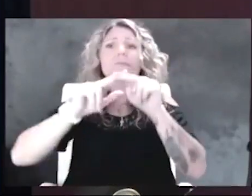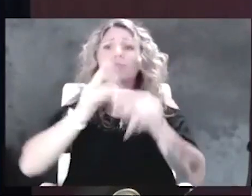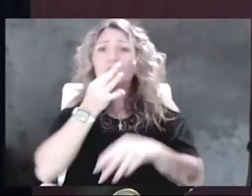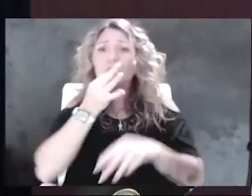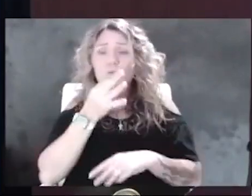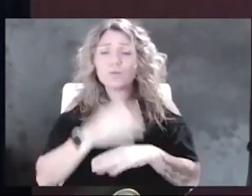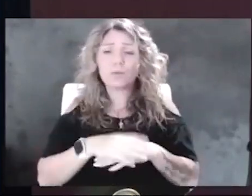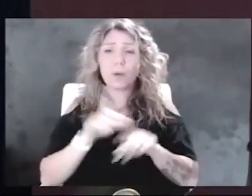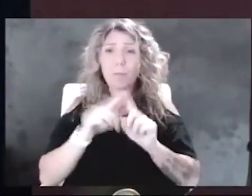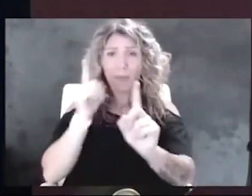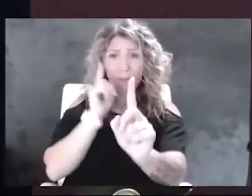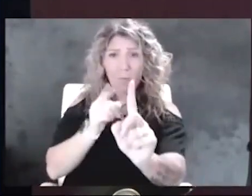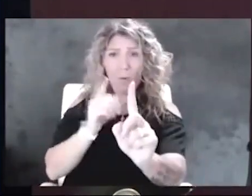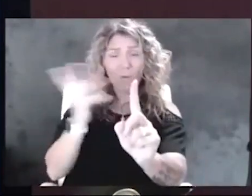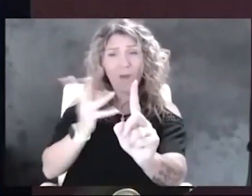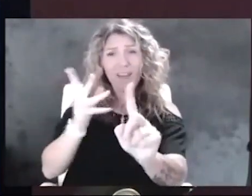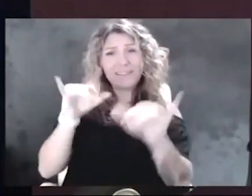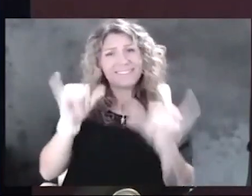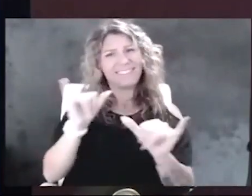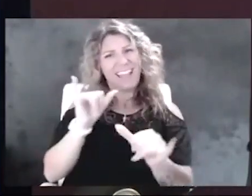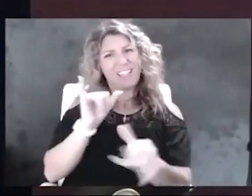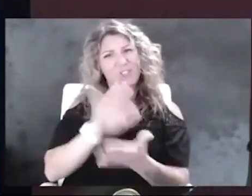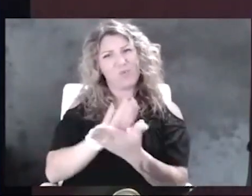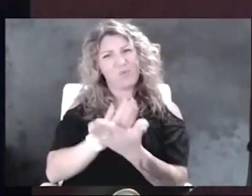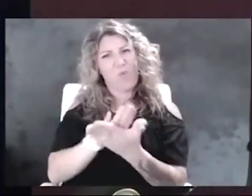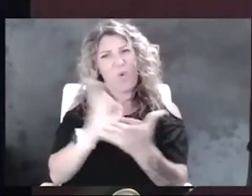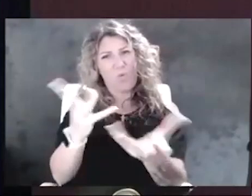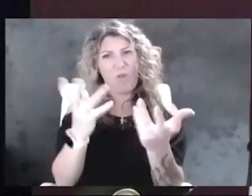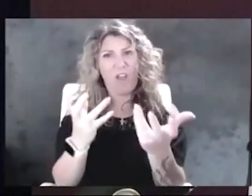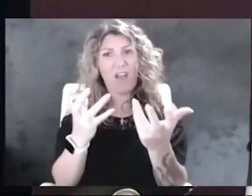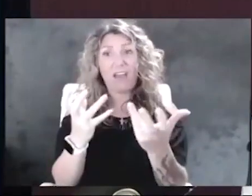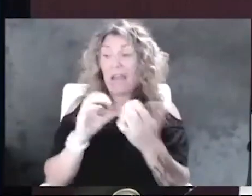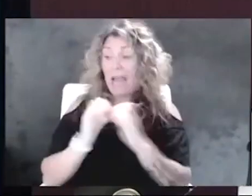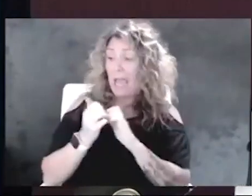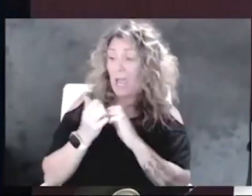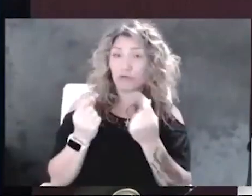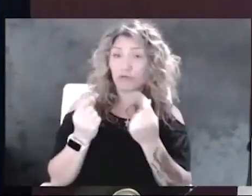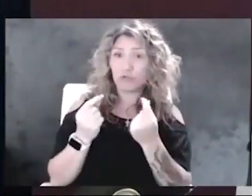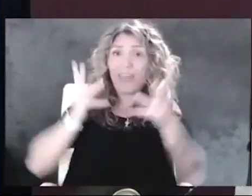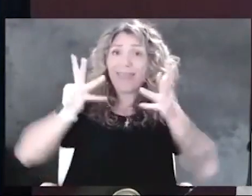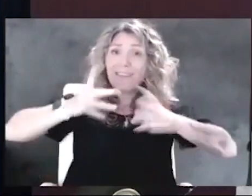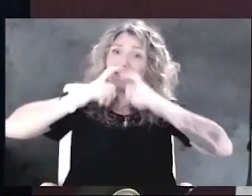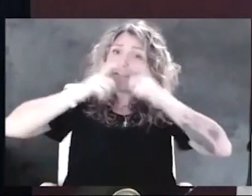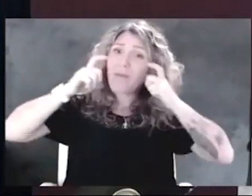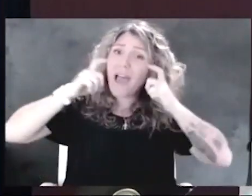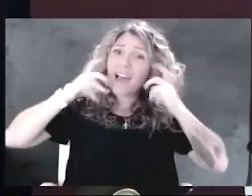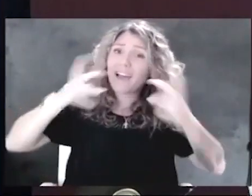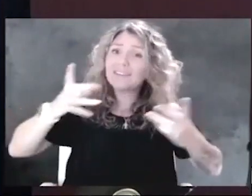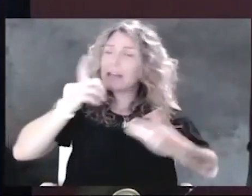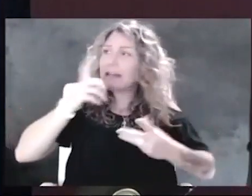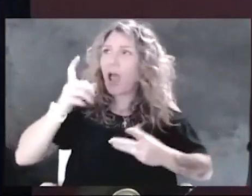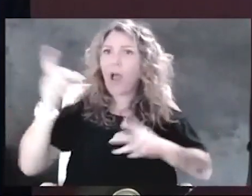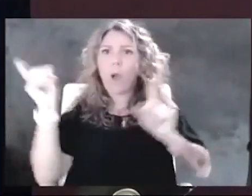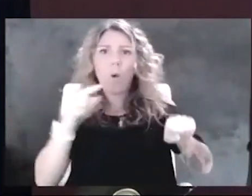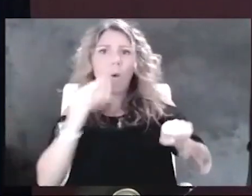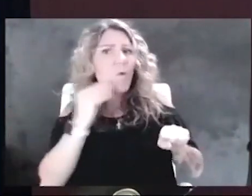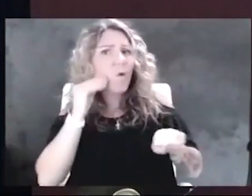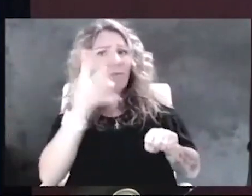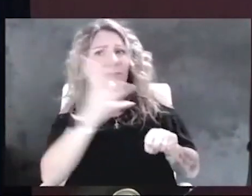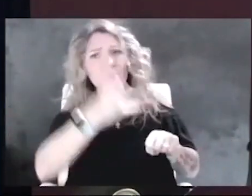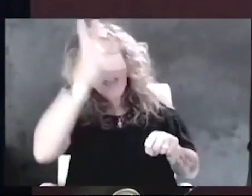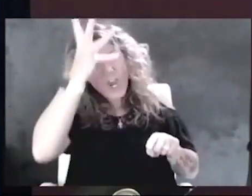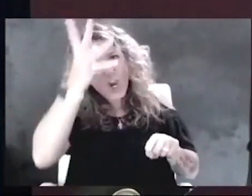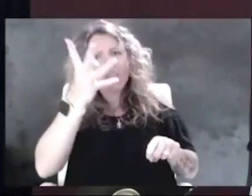in school, the best way you can do that is to keep masks on. And you don't want people taking it back home to their folks. So, again, it's the same thing we said